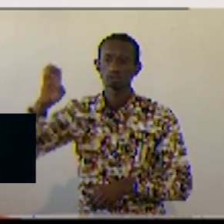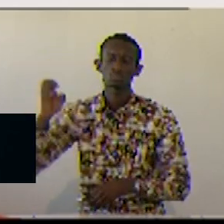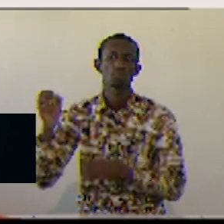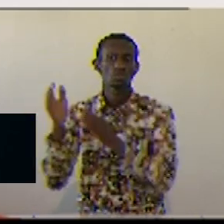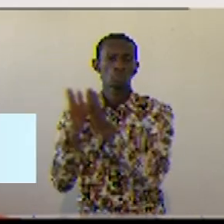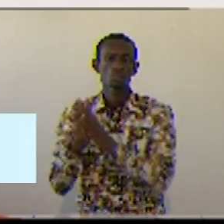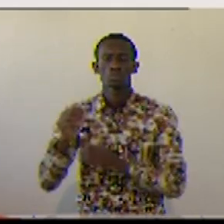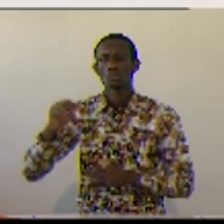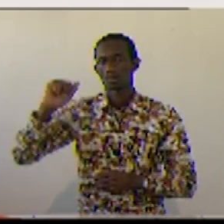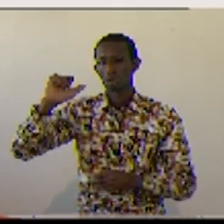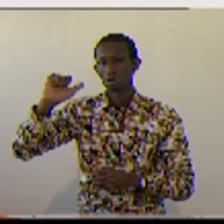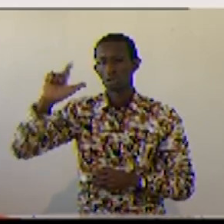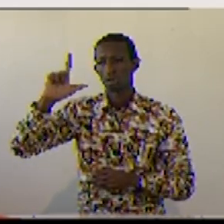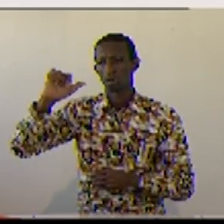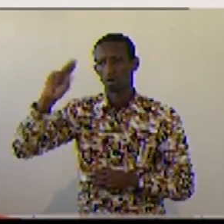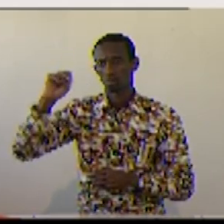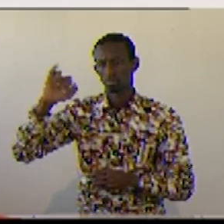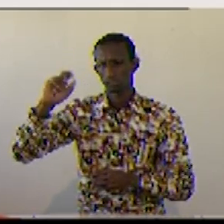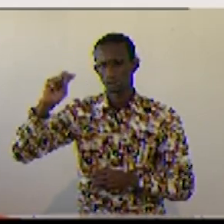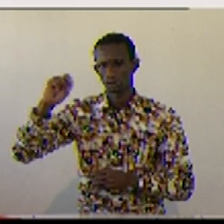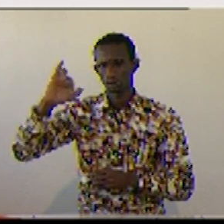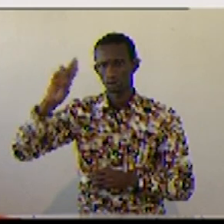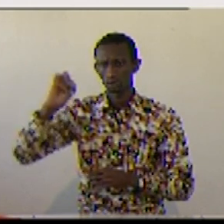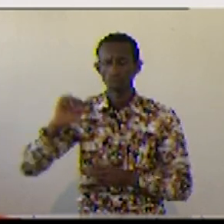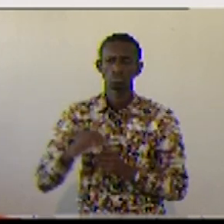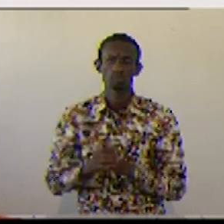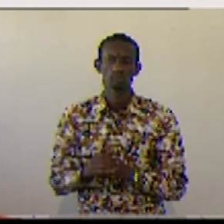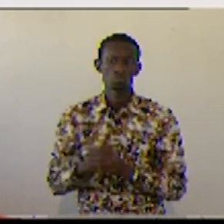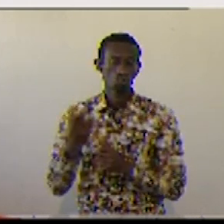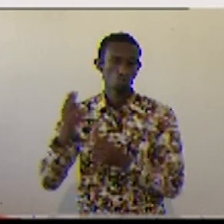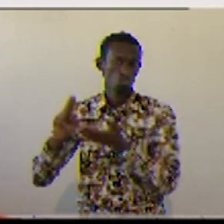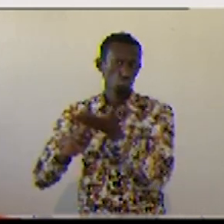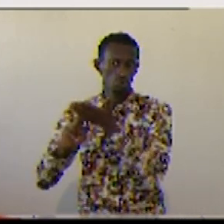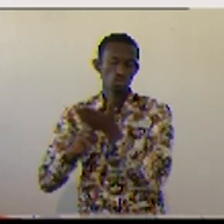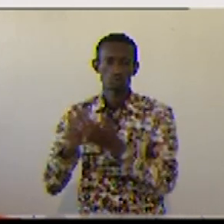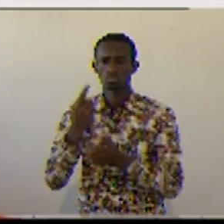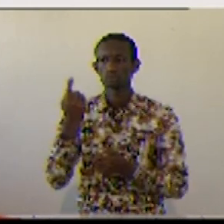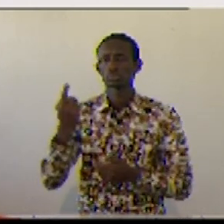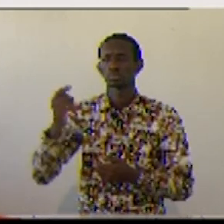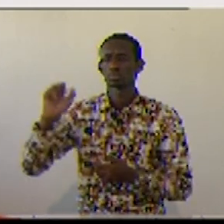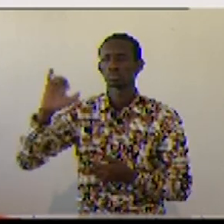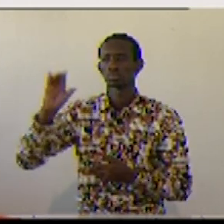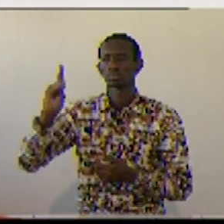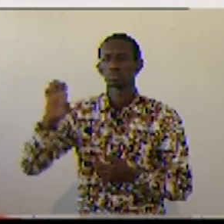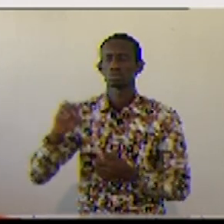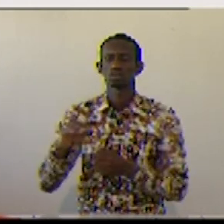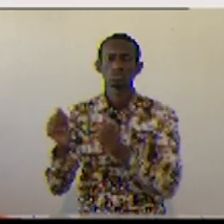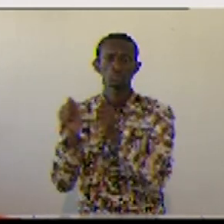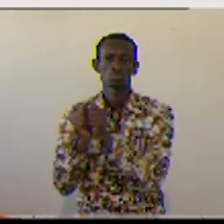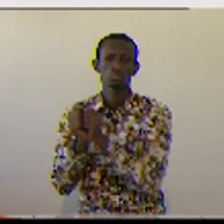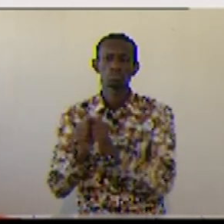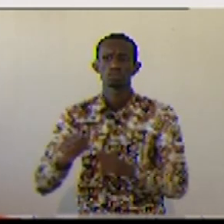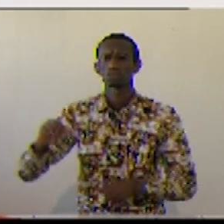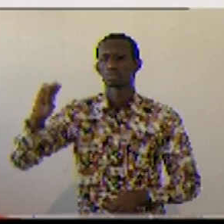symbol equations. You don't write word equations. And dilute nitric acid and magnesium.